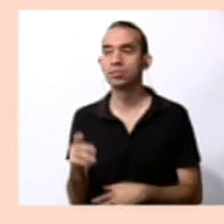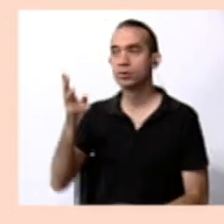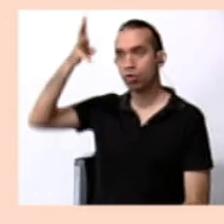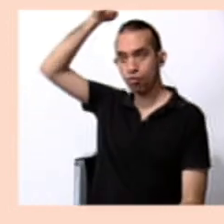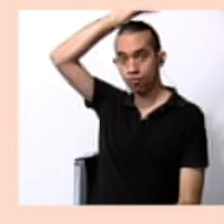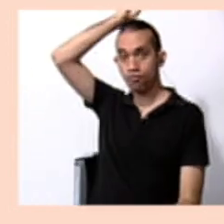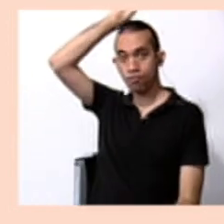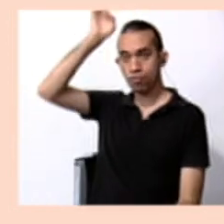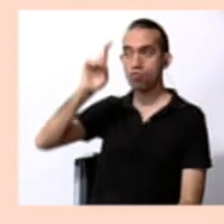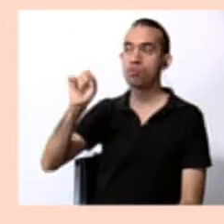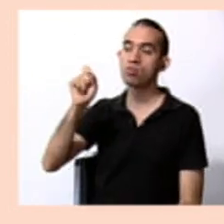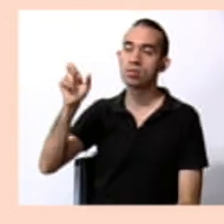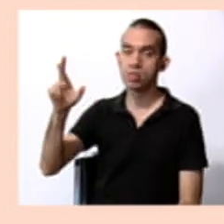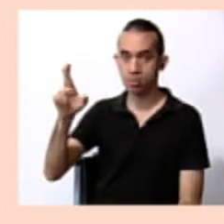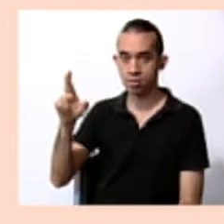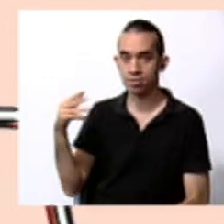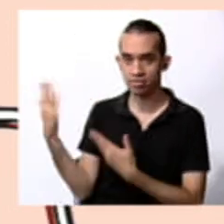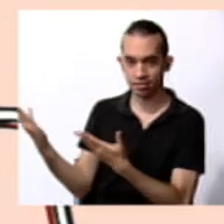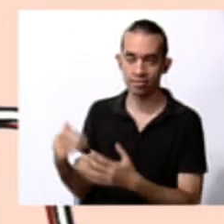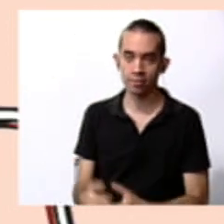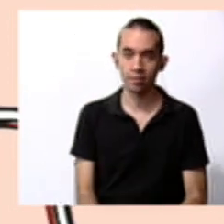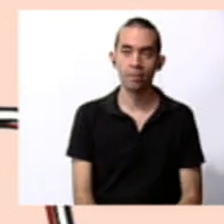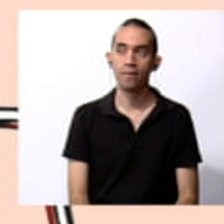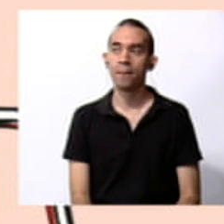Rooster. Rooster.